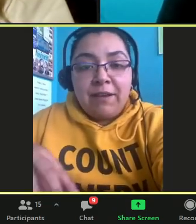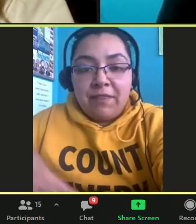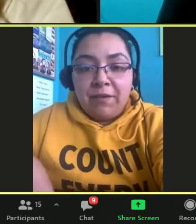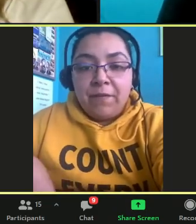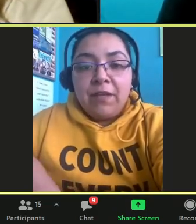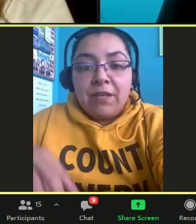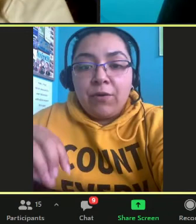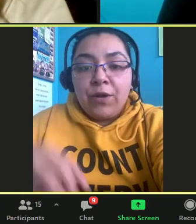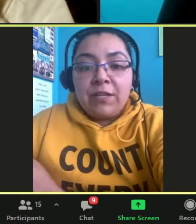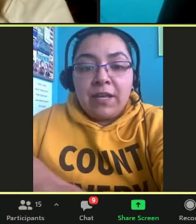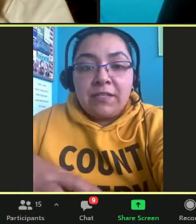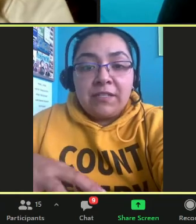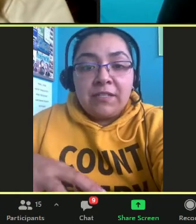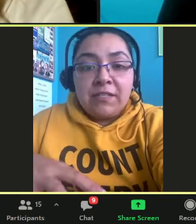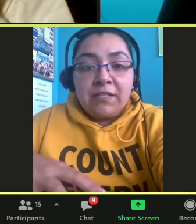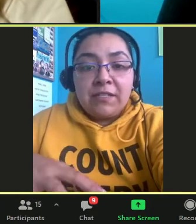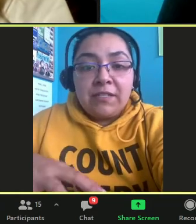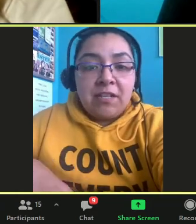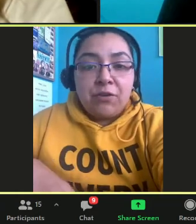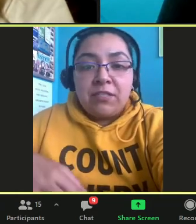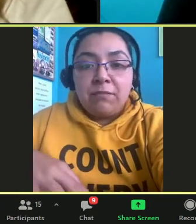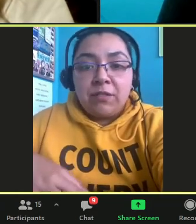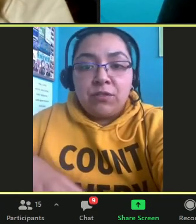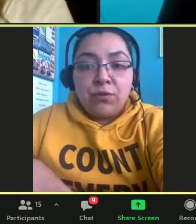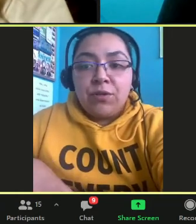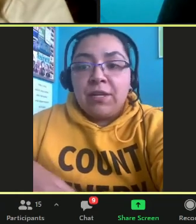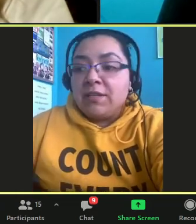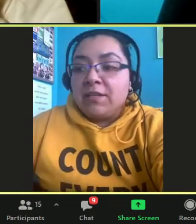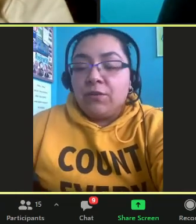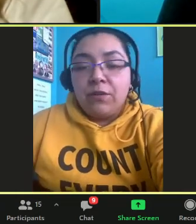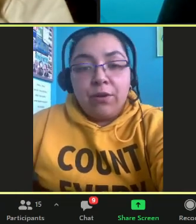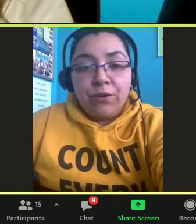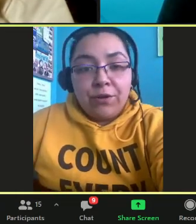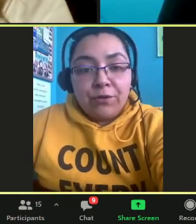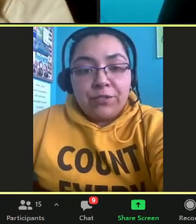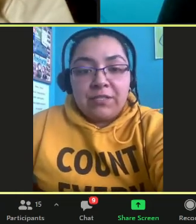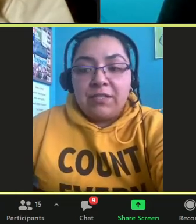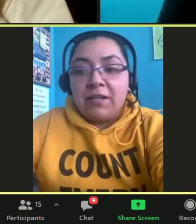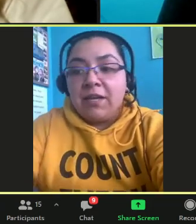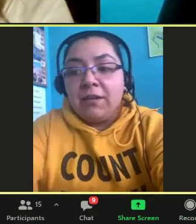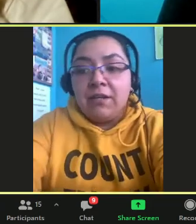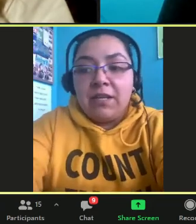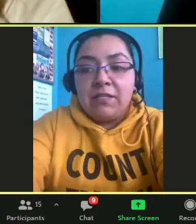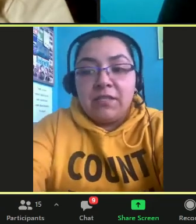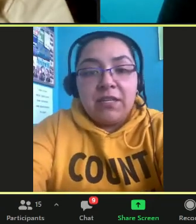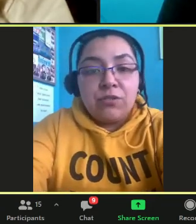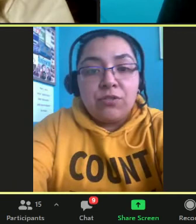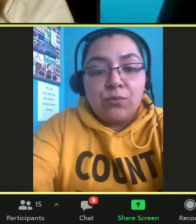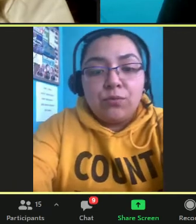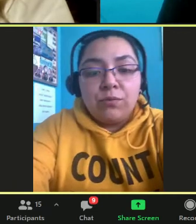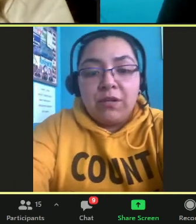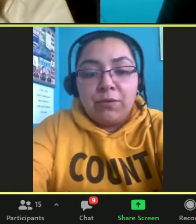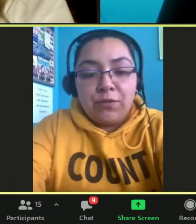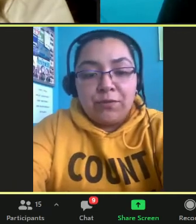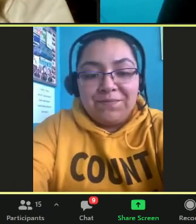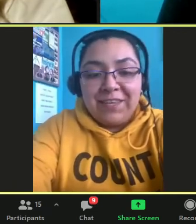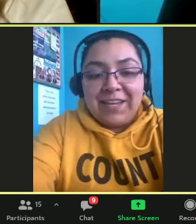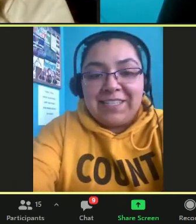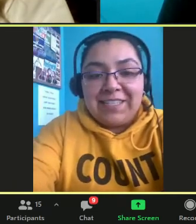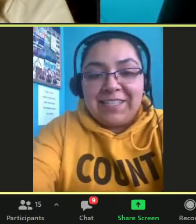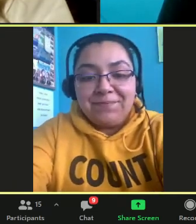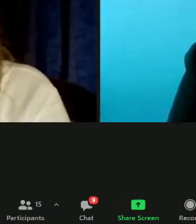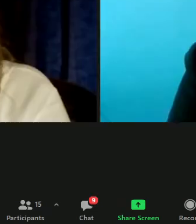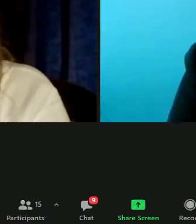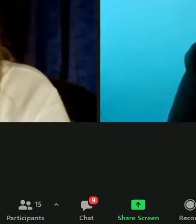para el video. Hoy la señora Cristina Ruiz Manzón y la señora Gloria Rosas serán su traducción.